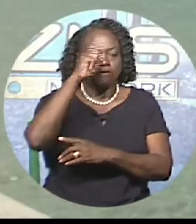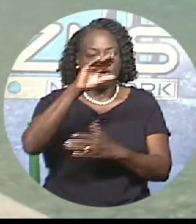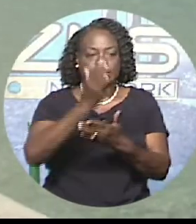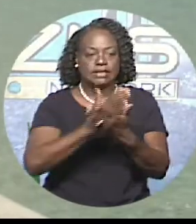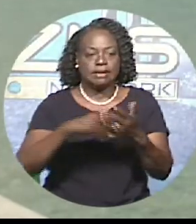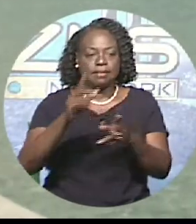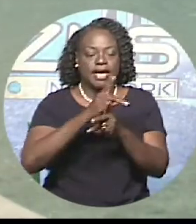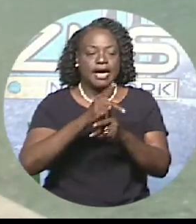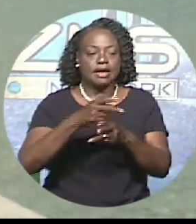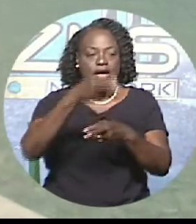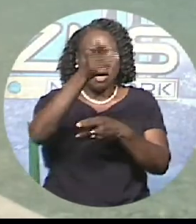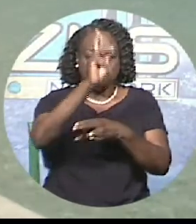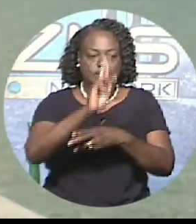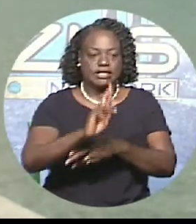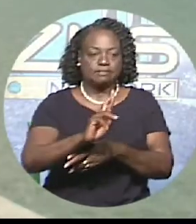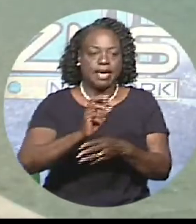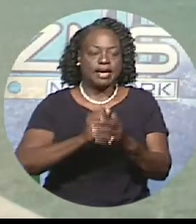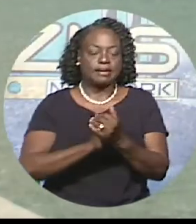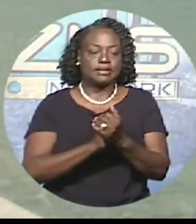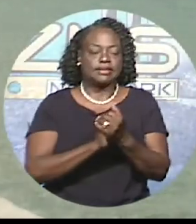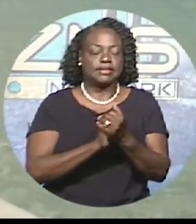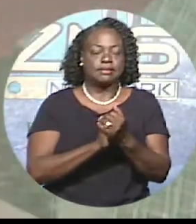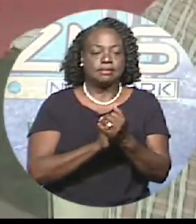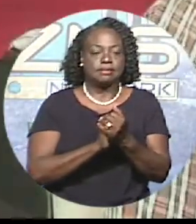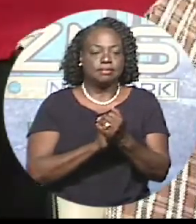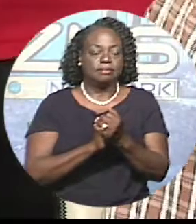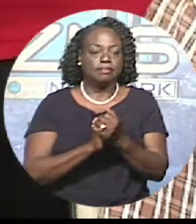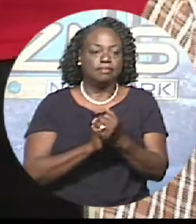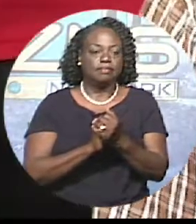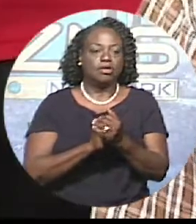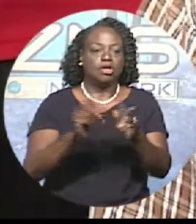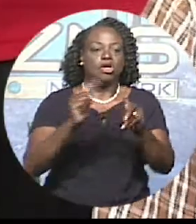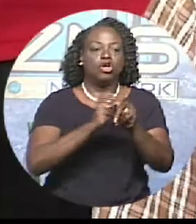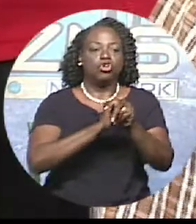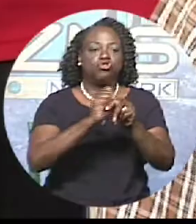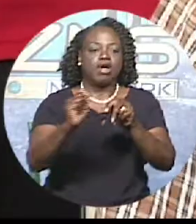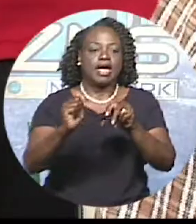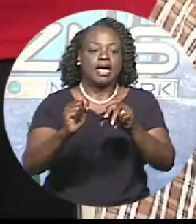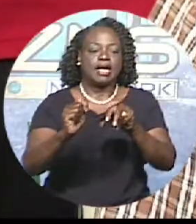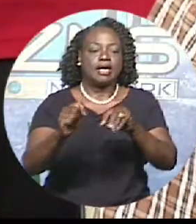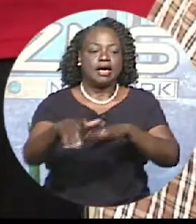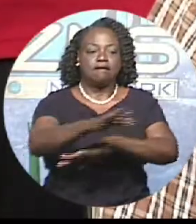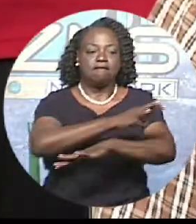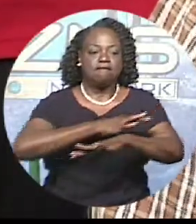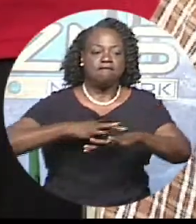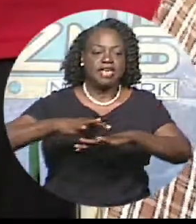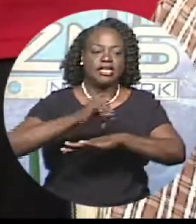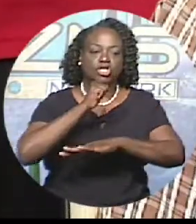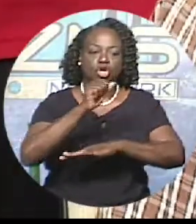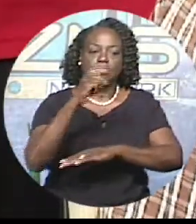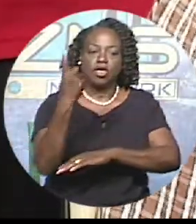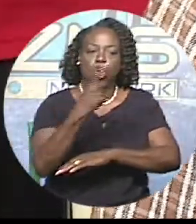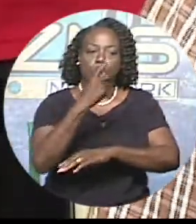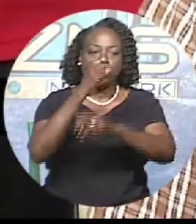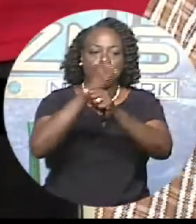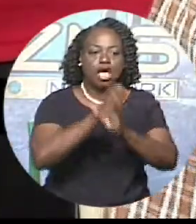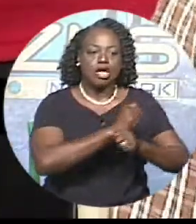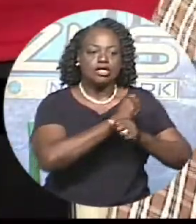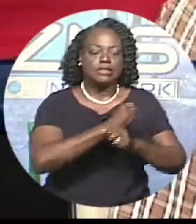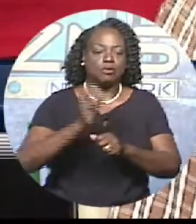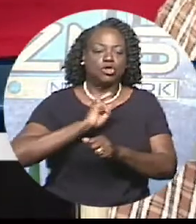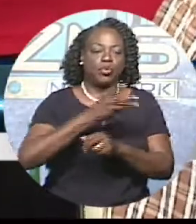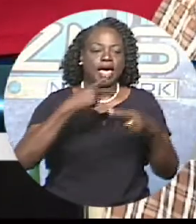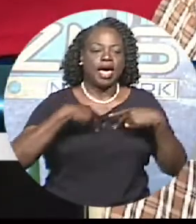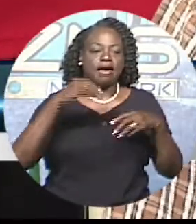respect. Not only track and field is doing things in this country. Track and field is not the only sport that we have in the Bahamas that